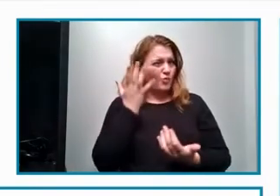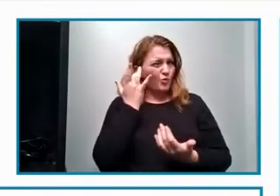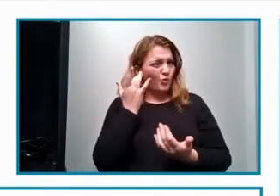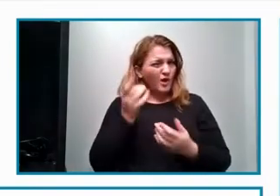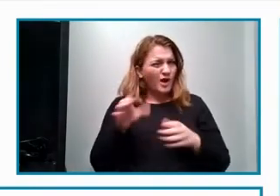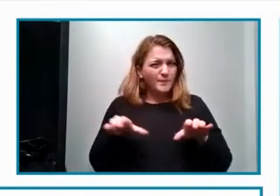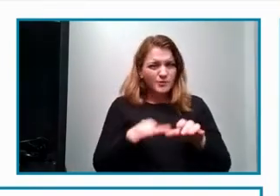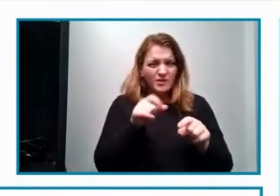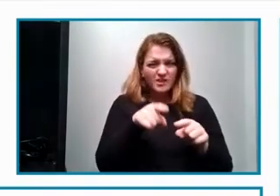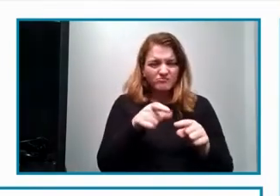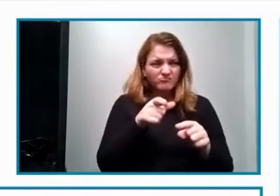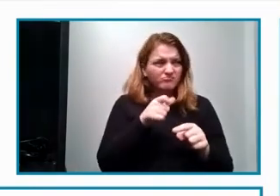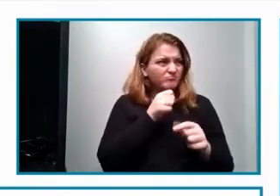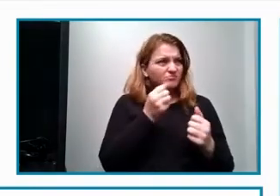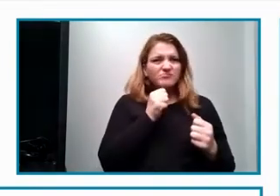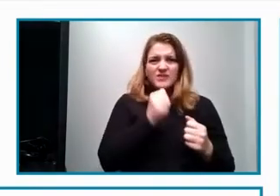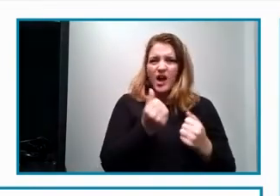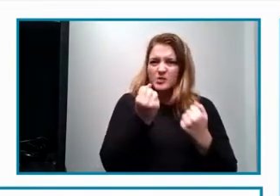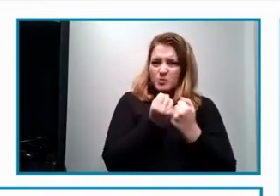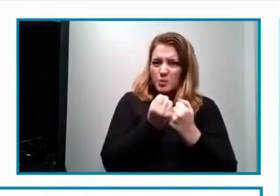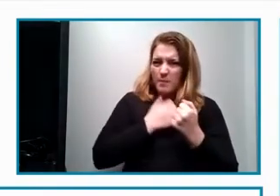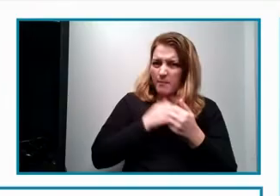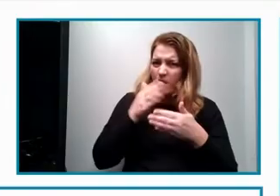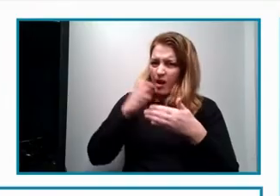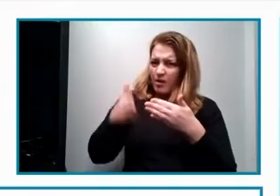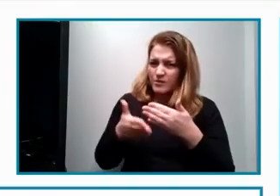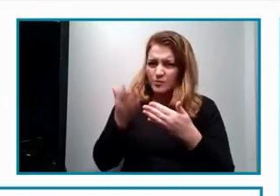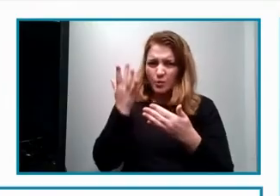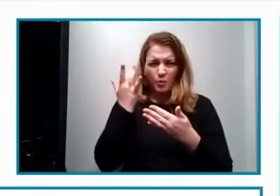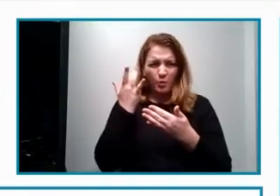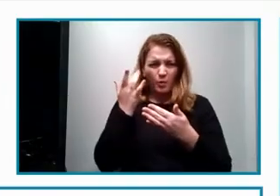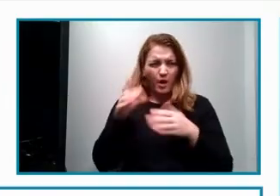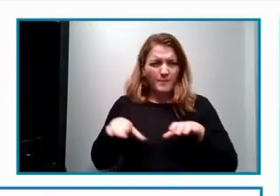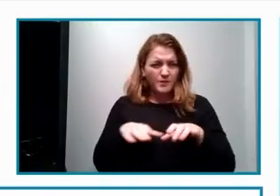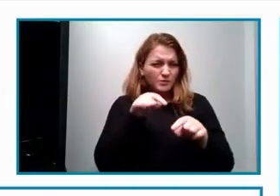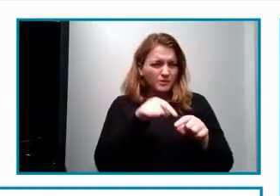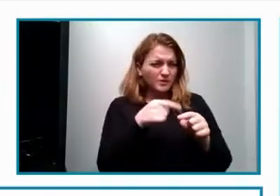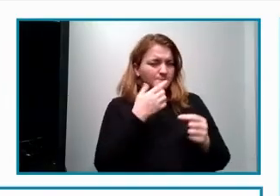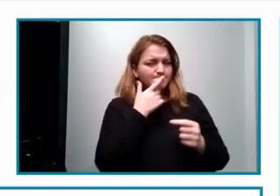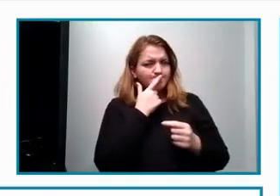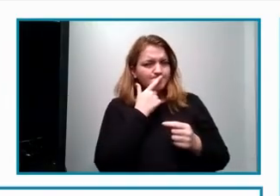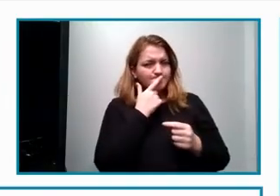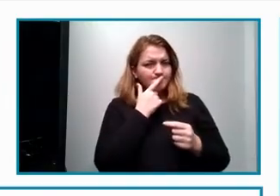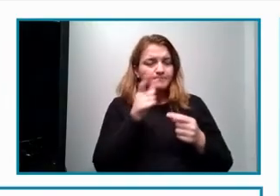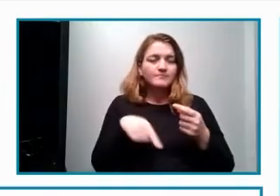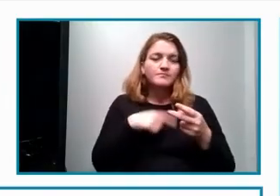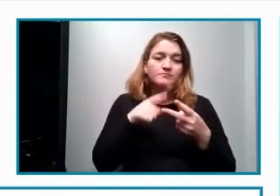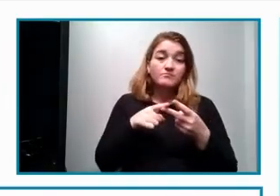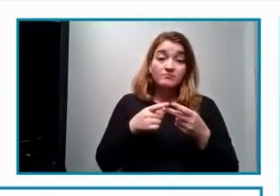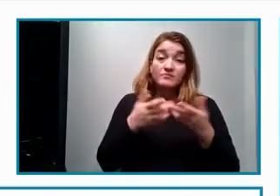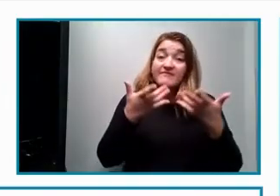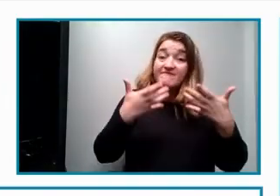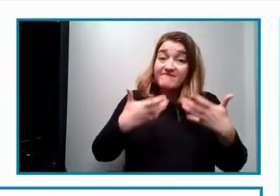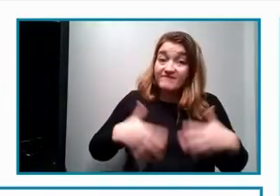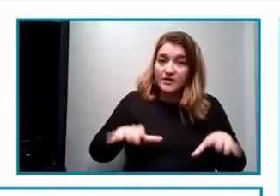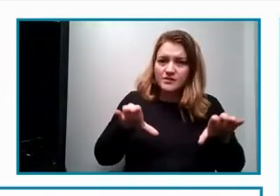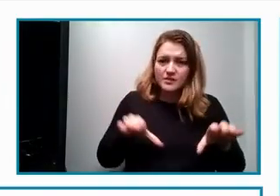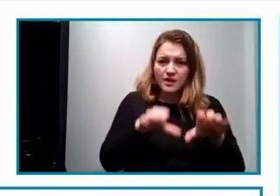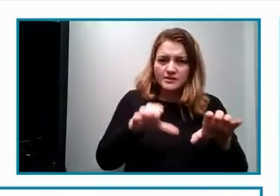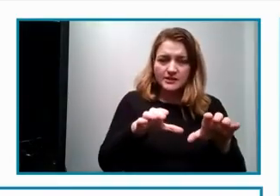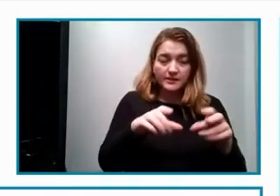support my outcomes? After you complete an activity, you have an output, shown here in